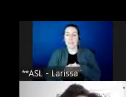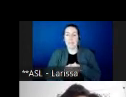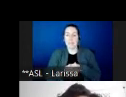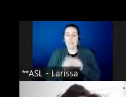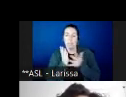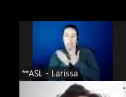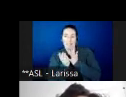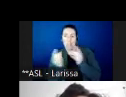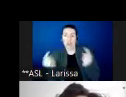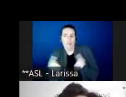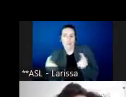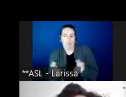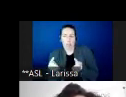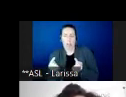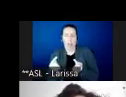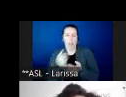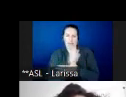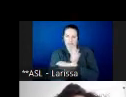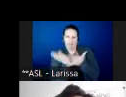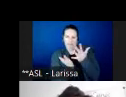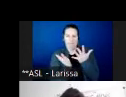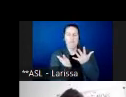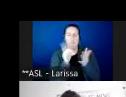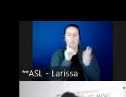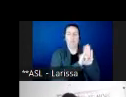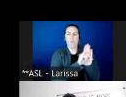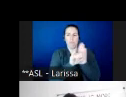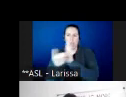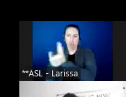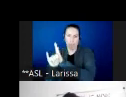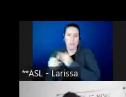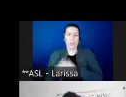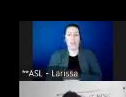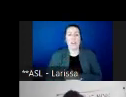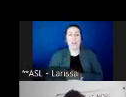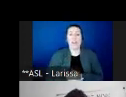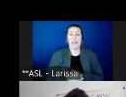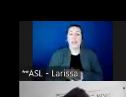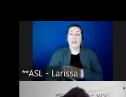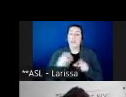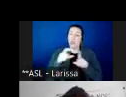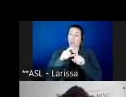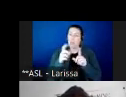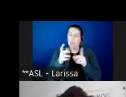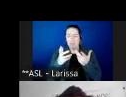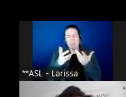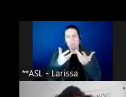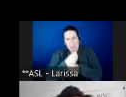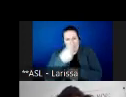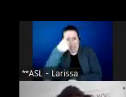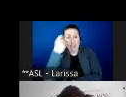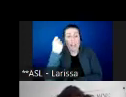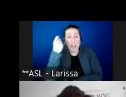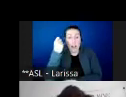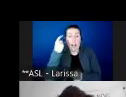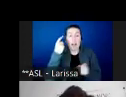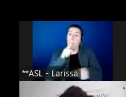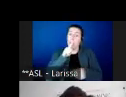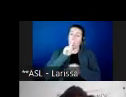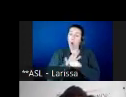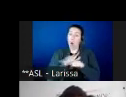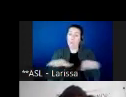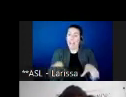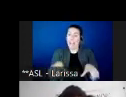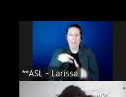harmful action to describe our findings. Most of the terms I think are self-explanatory, but with regards to promised action,